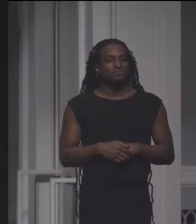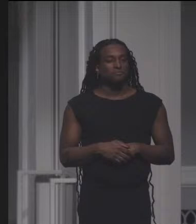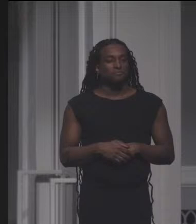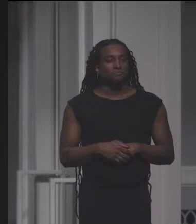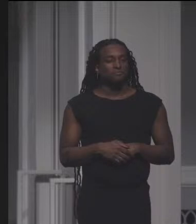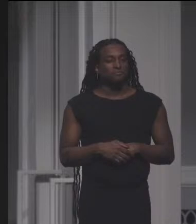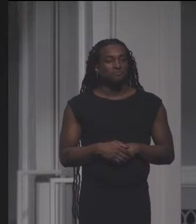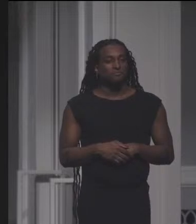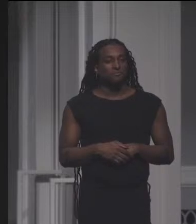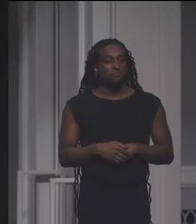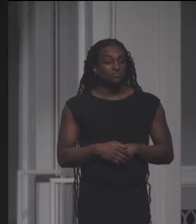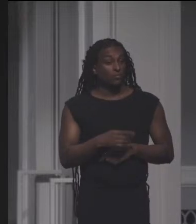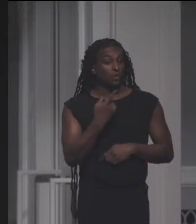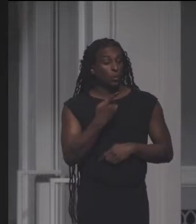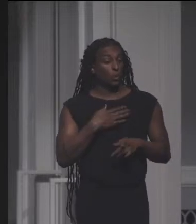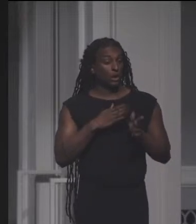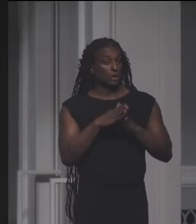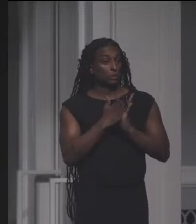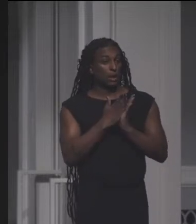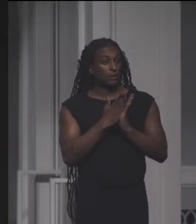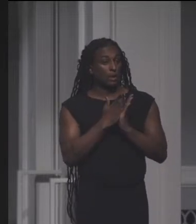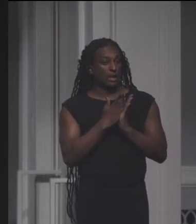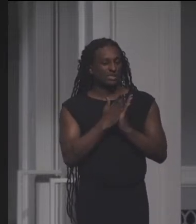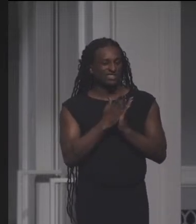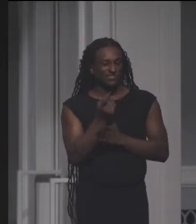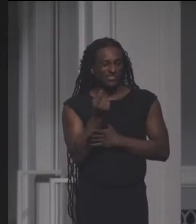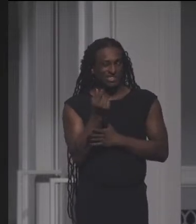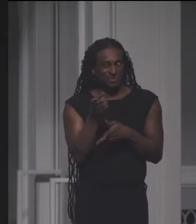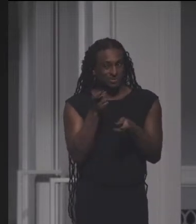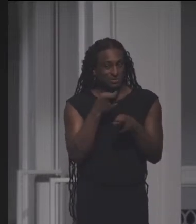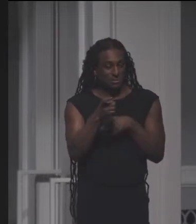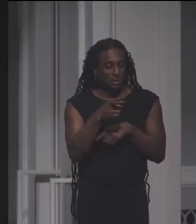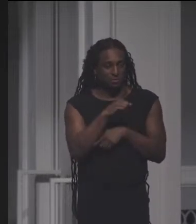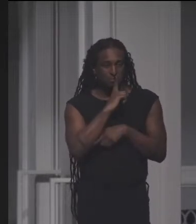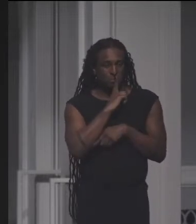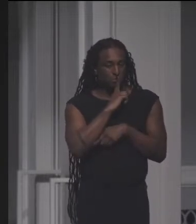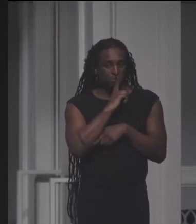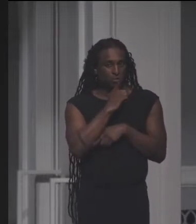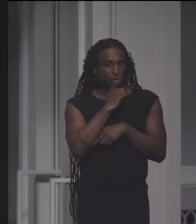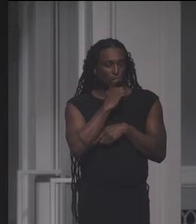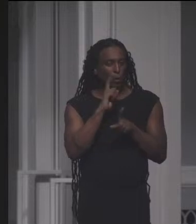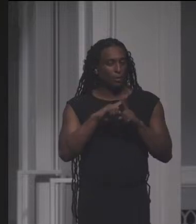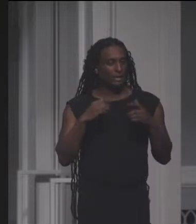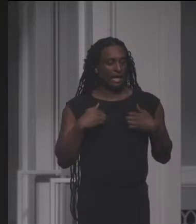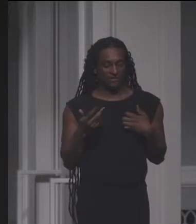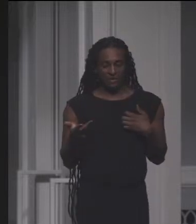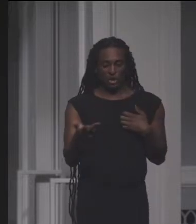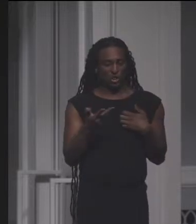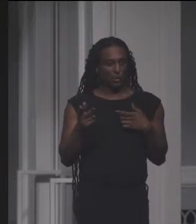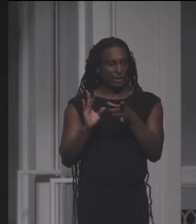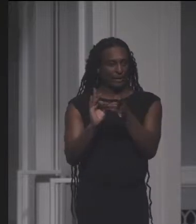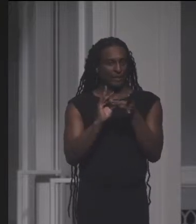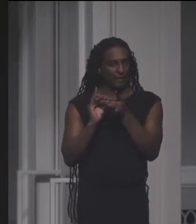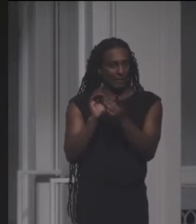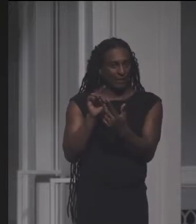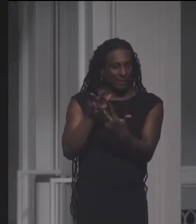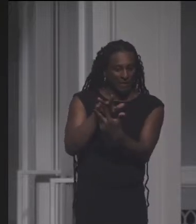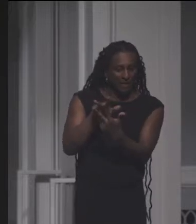And in one of my books, bit of a spoiler, I won't tell you who, there's a throuple, so that was